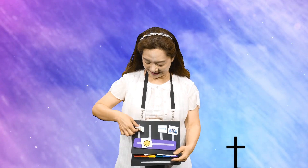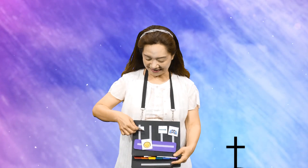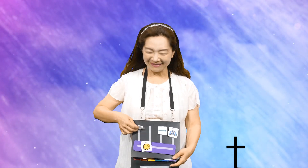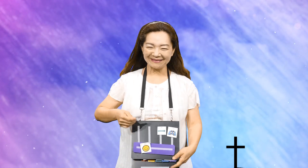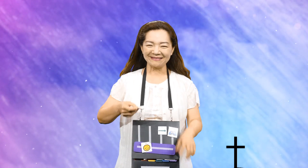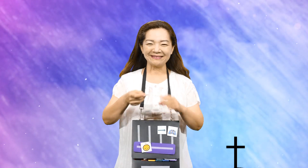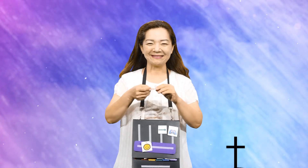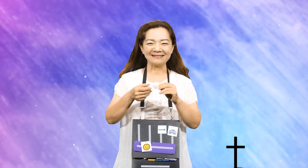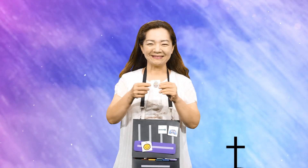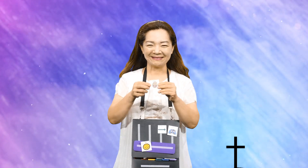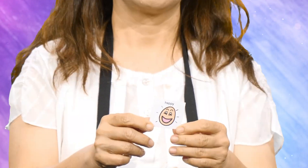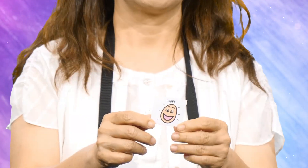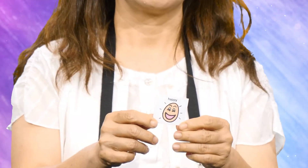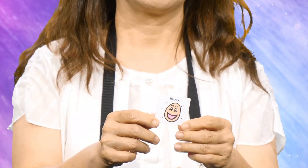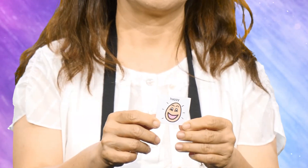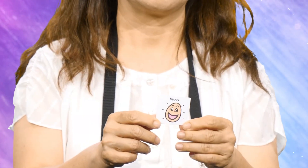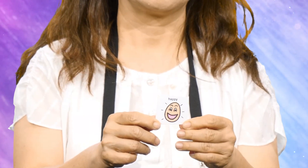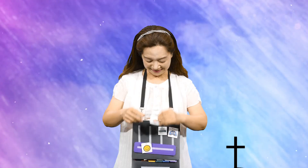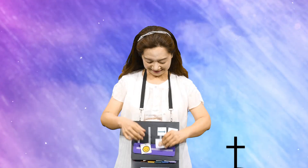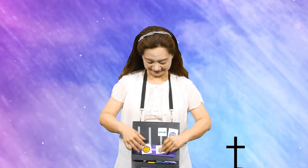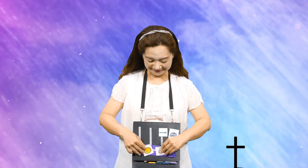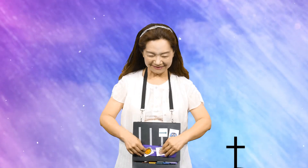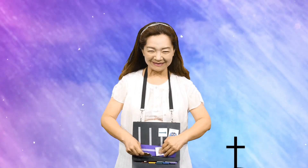happy? Happy?